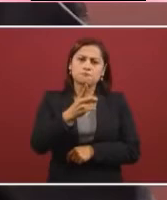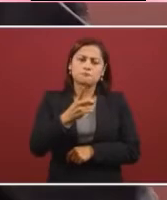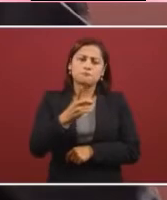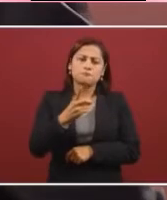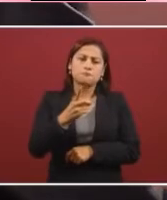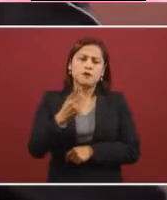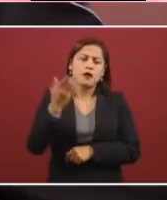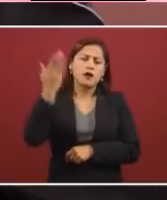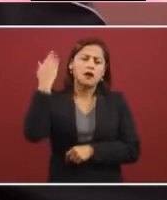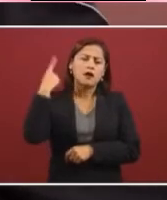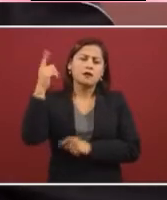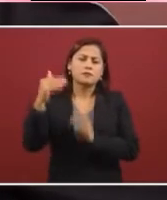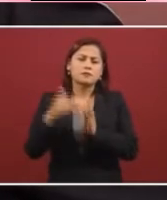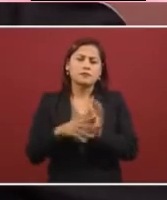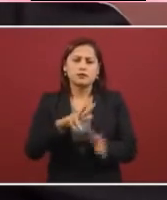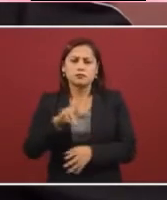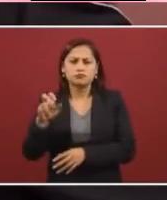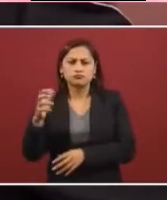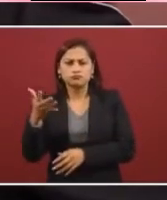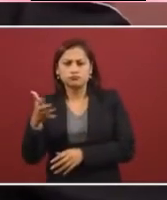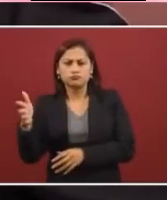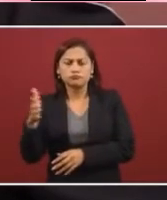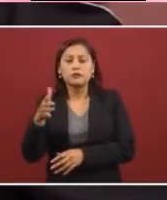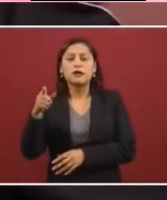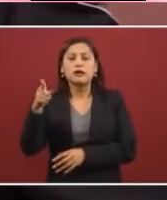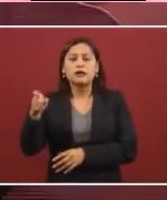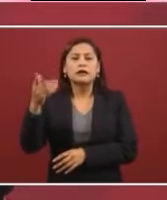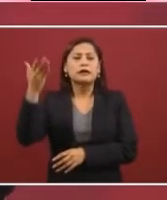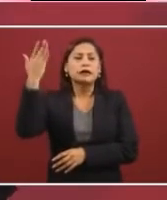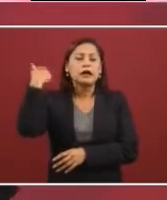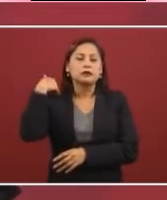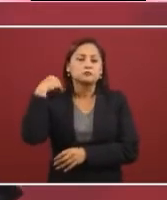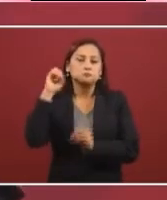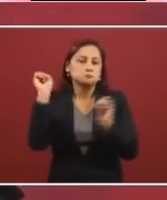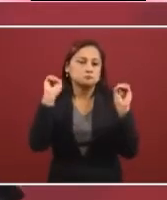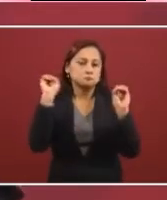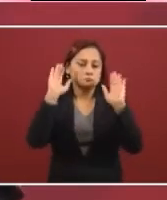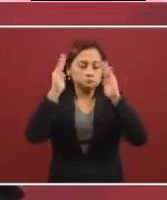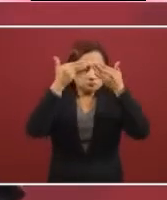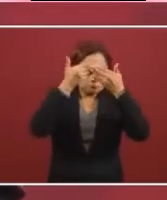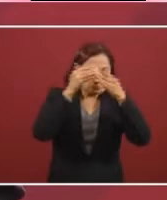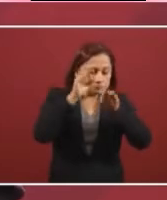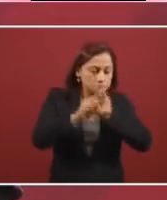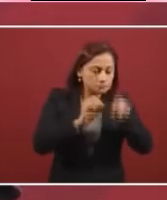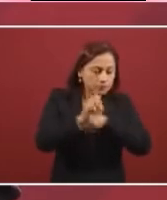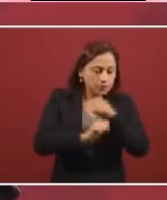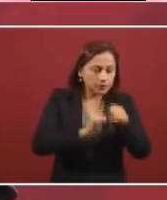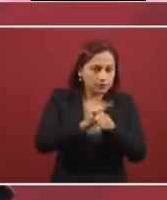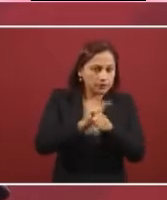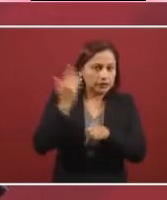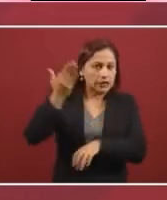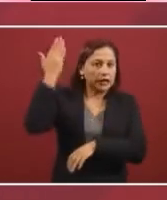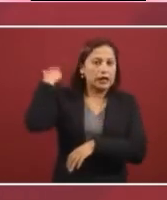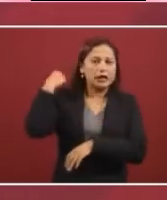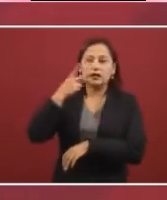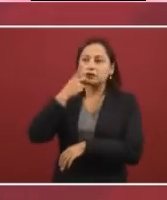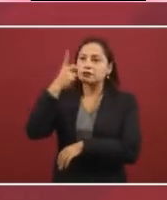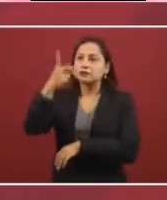When they didn't used to have this concept regarding animals, it used to say, it said like